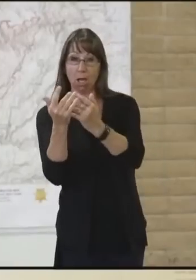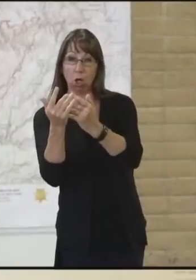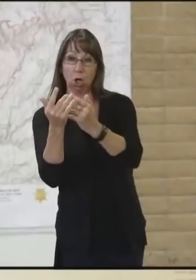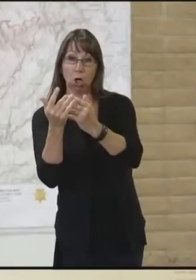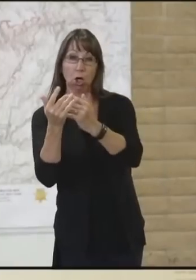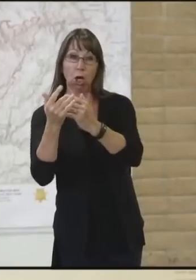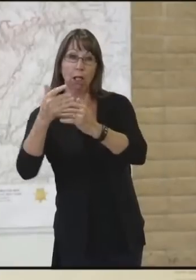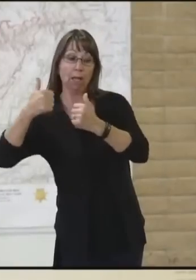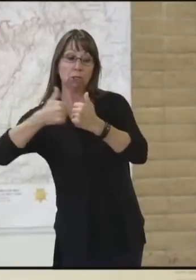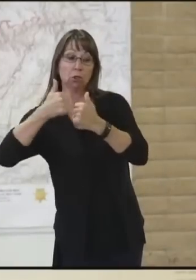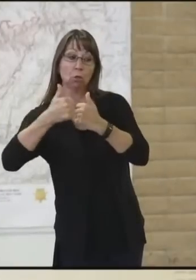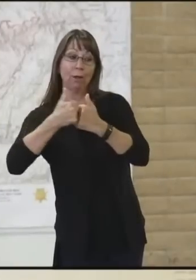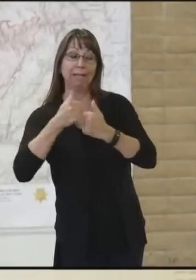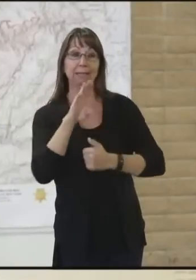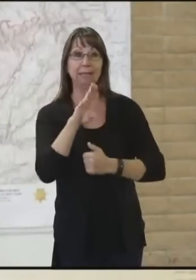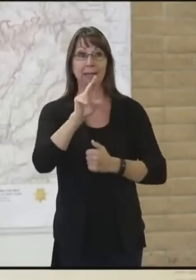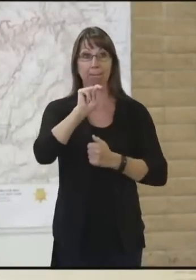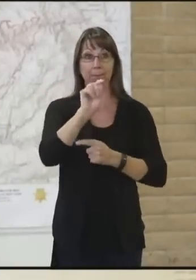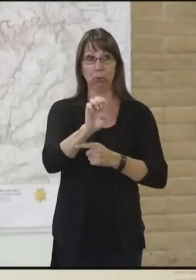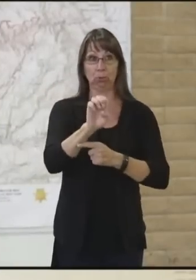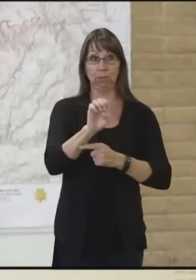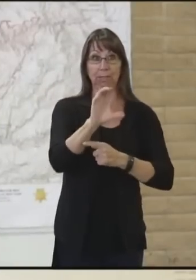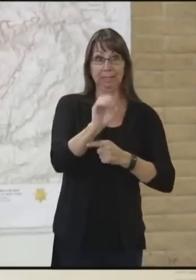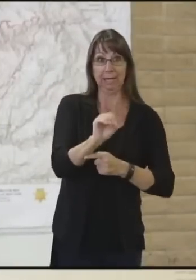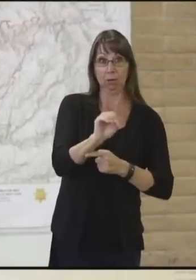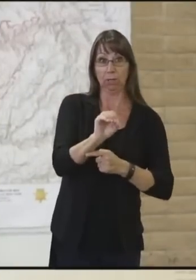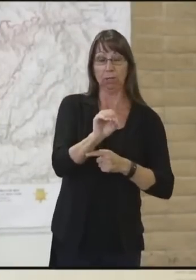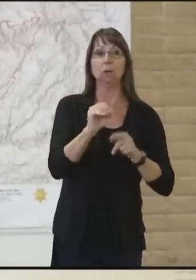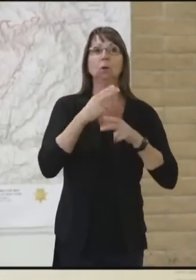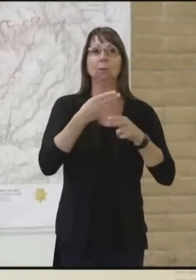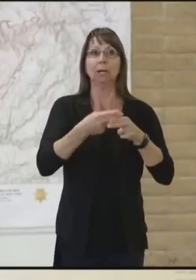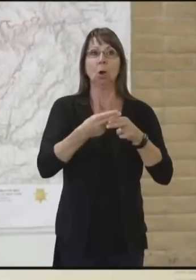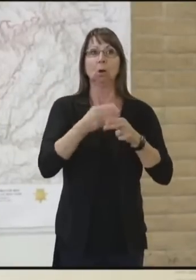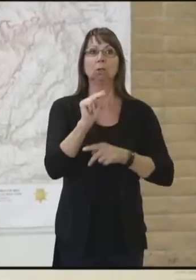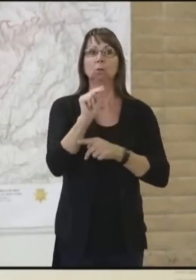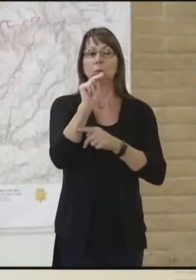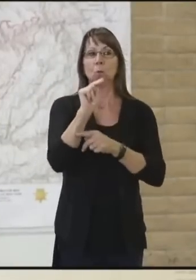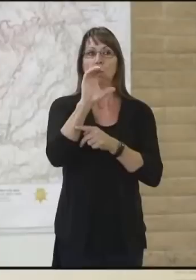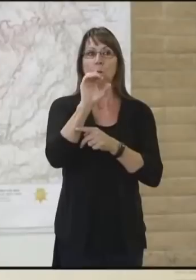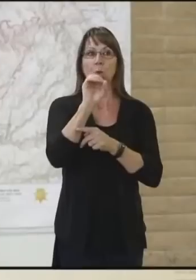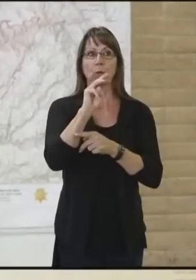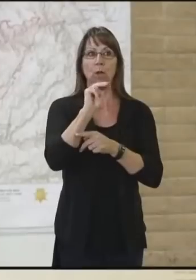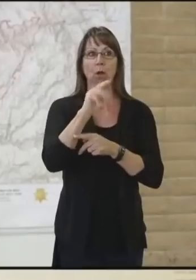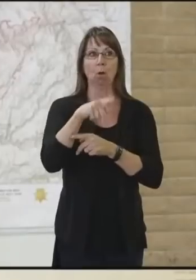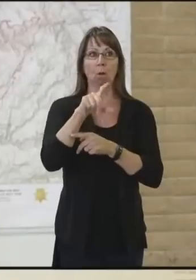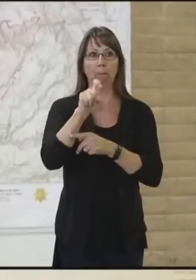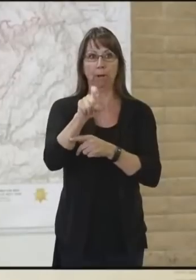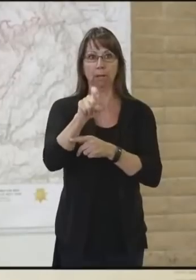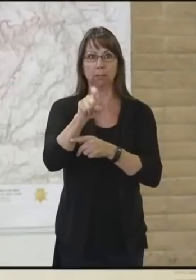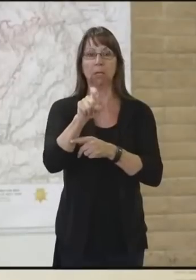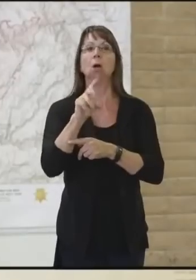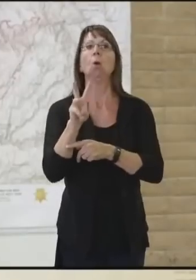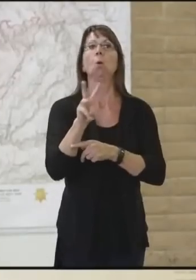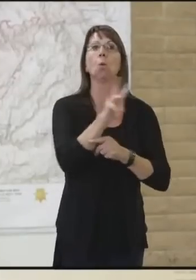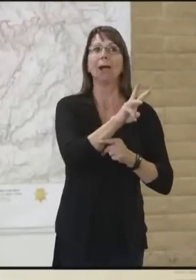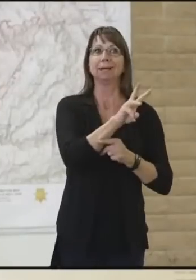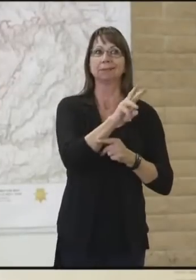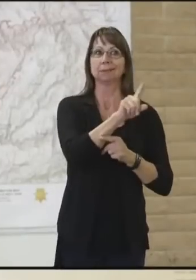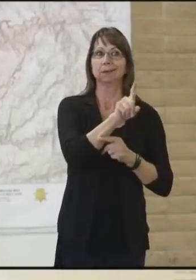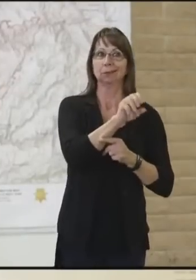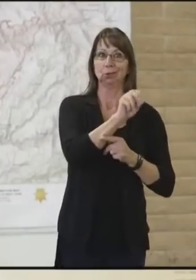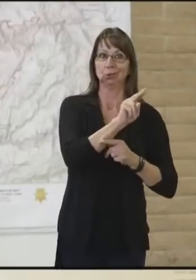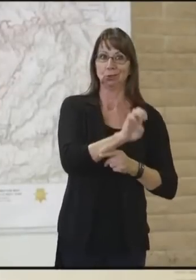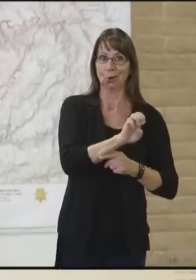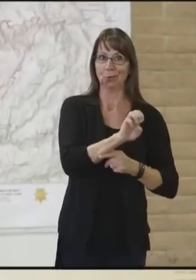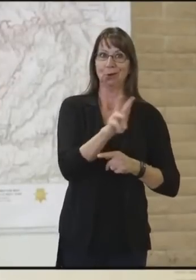will be known as the North Complex West Zone. I hope that clears up any confusion. From